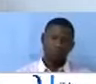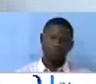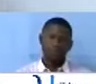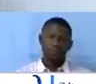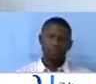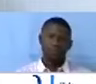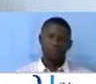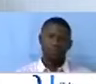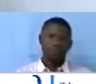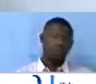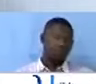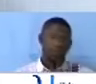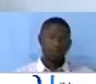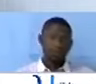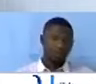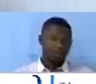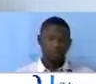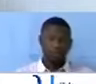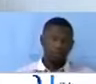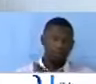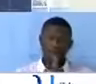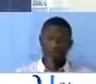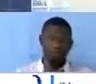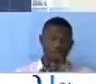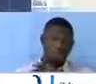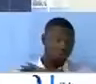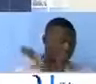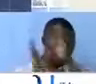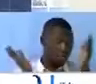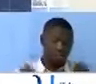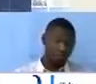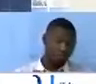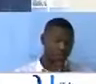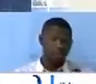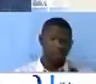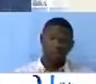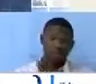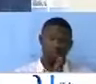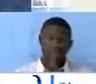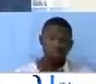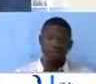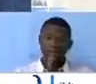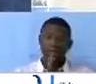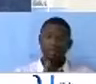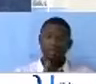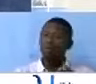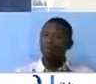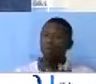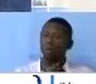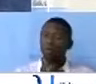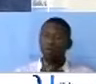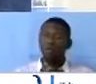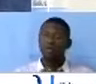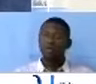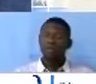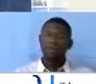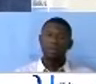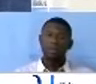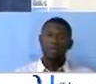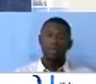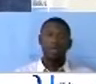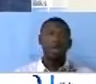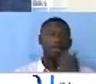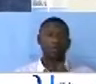And they challenged, all of them challenged, the admissibility of the confessions that were illegally obtained from